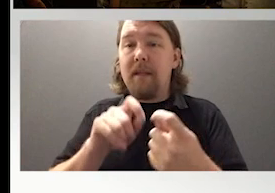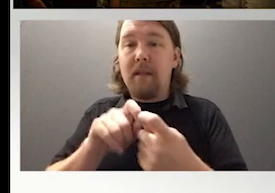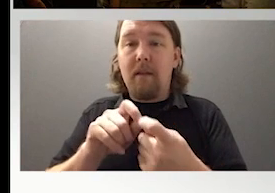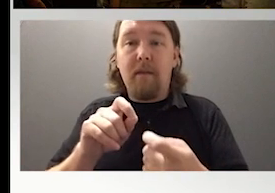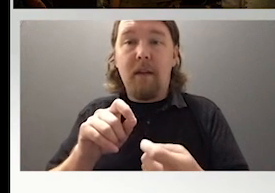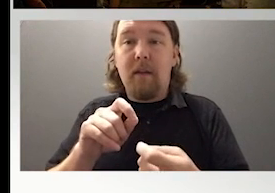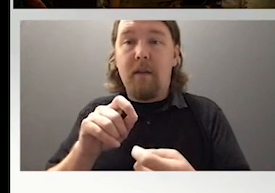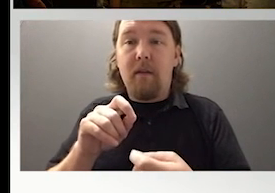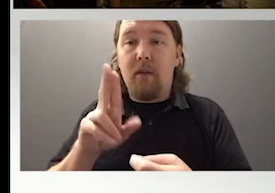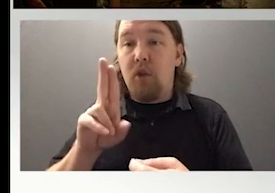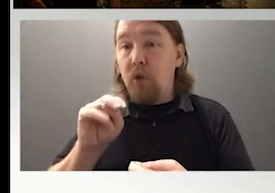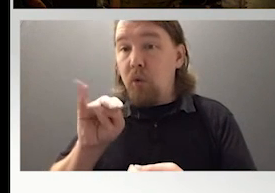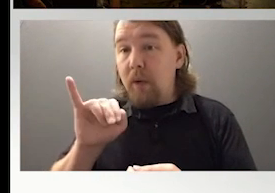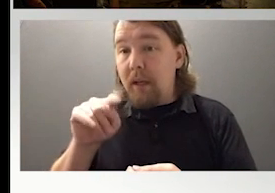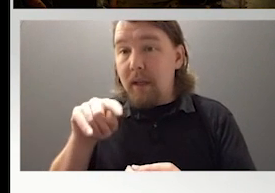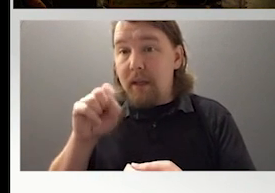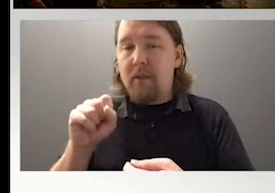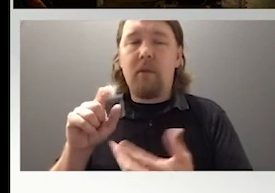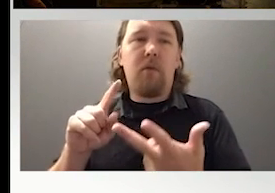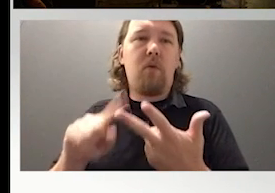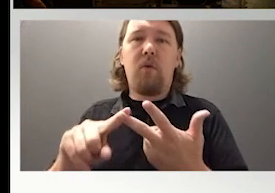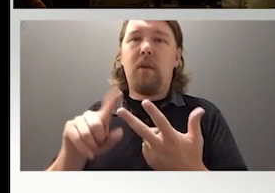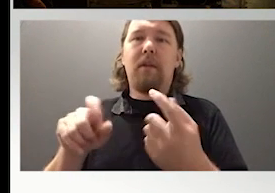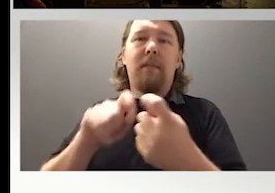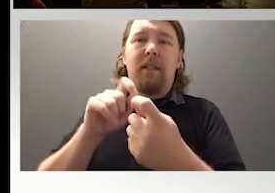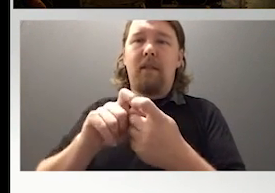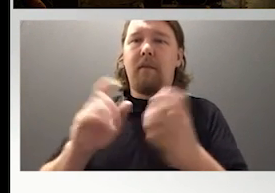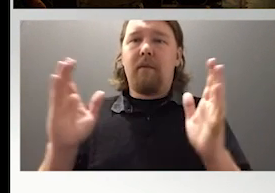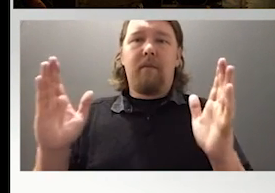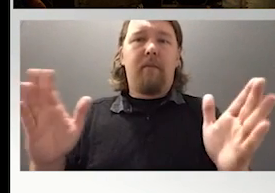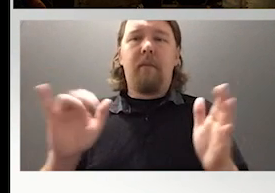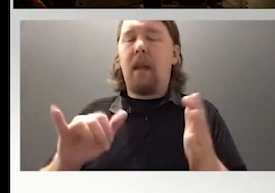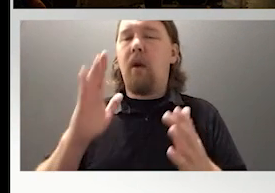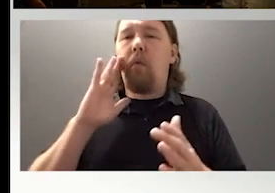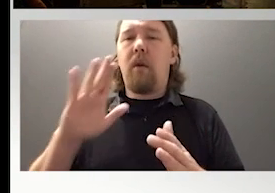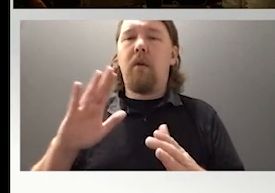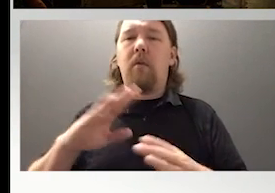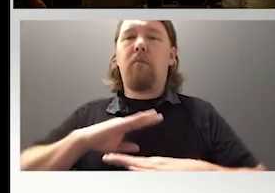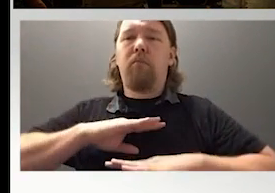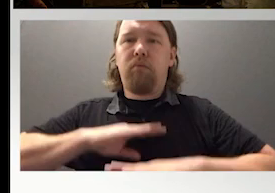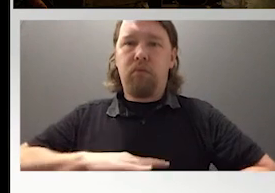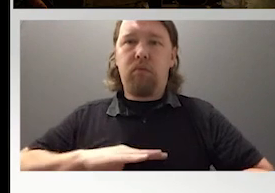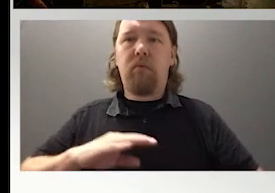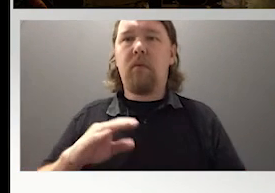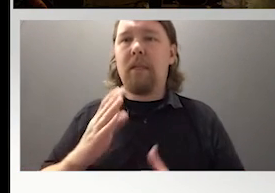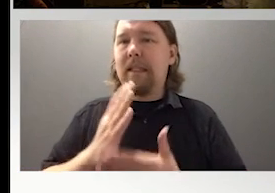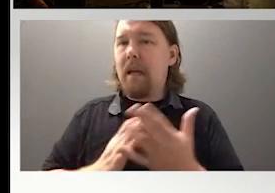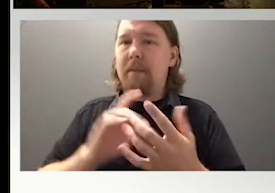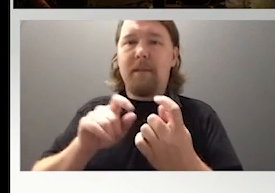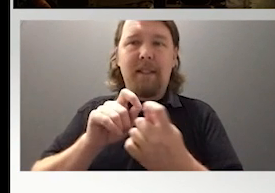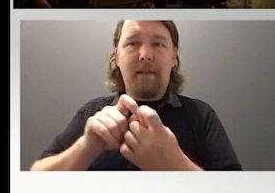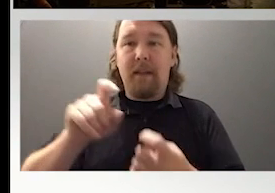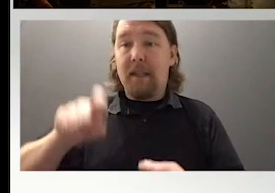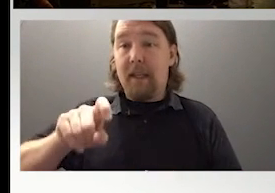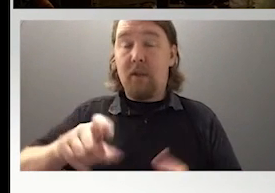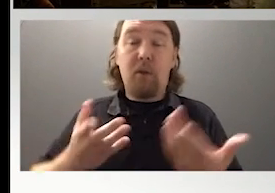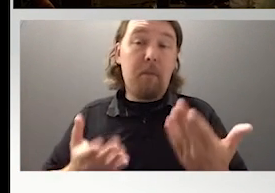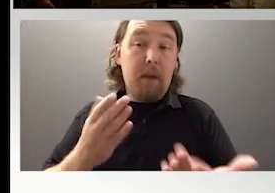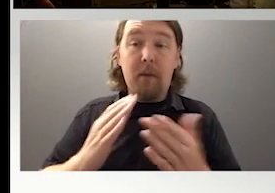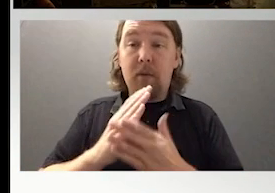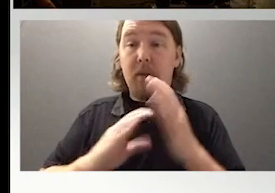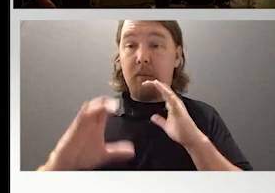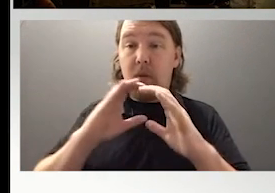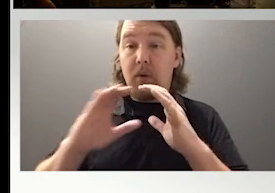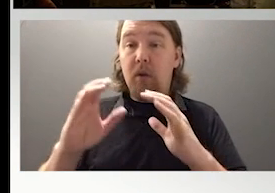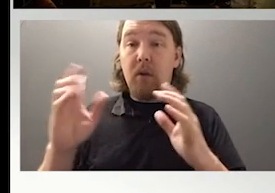units or something that would alleviate some specific need. So there may have been some